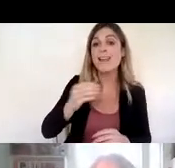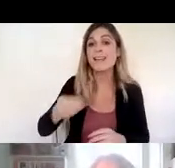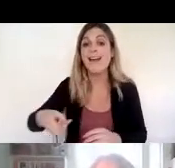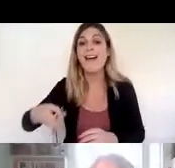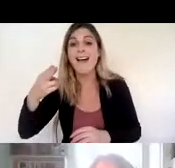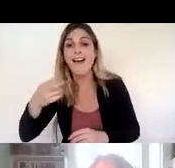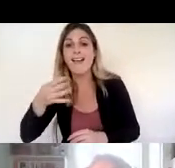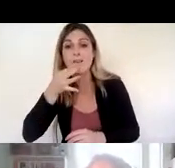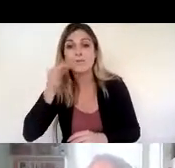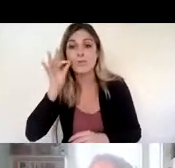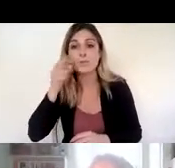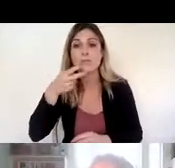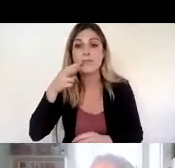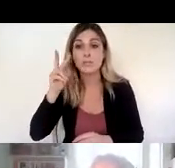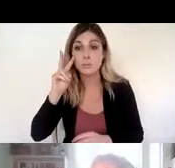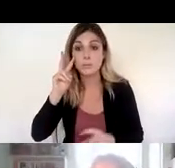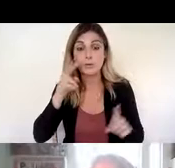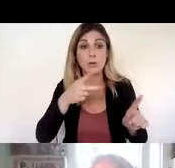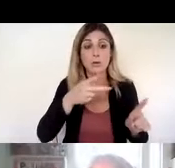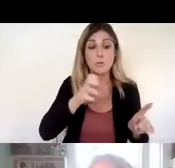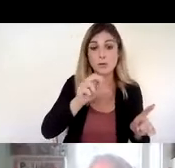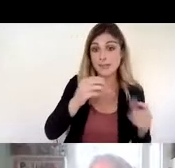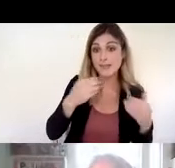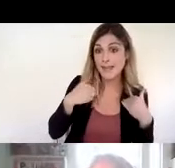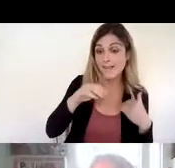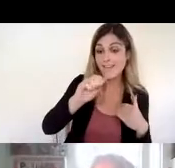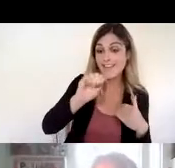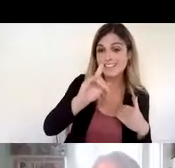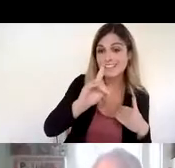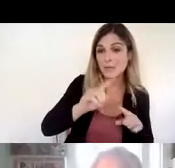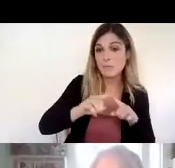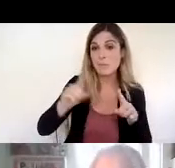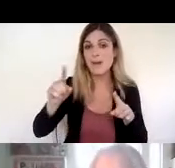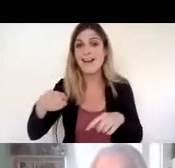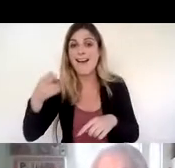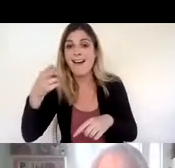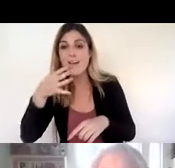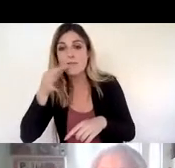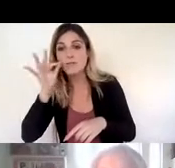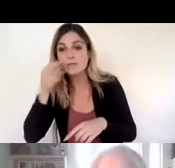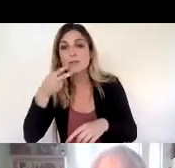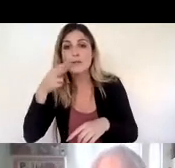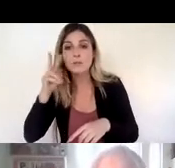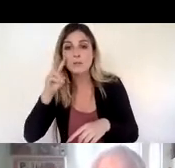the protein, and any downside to the protein is mitigated by the high fruits and vegetable